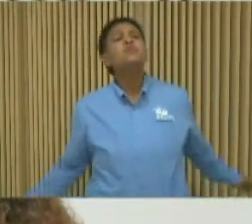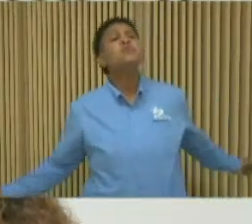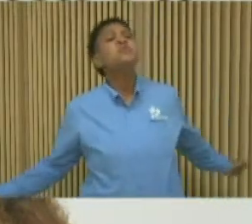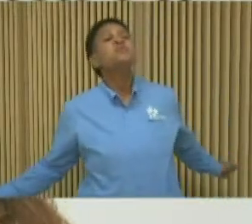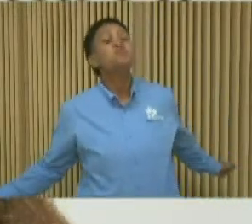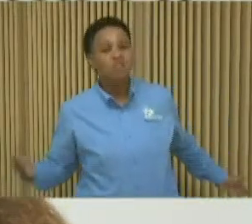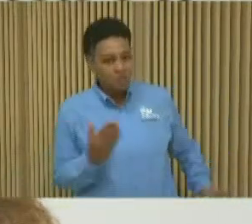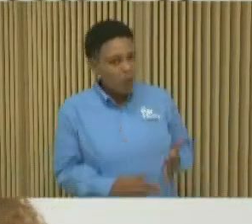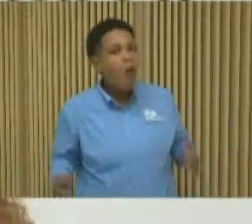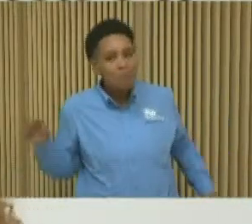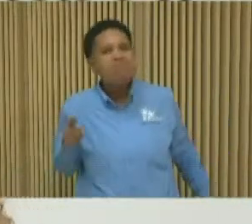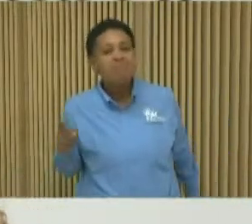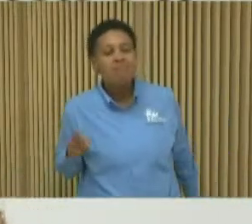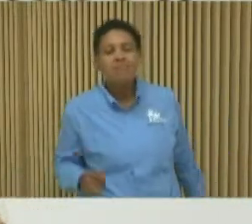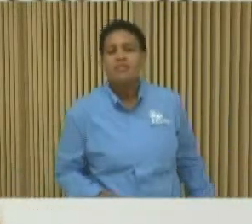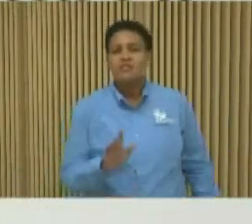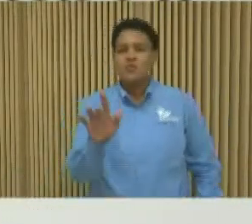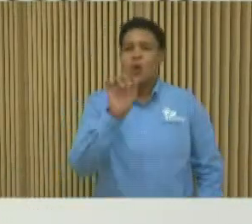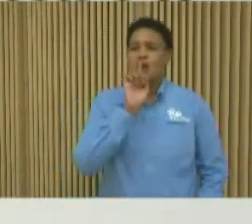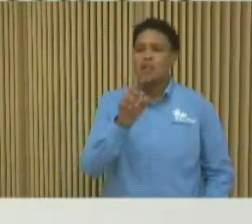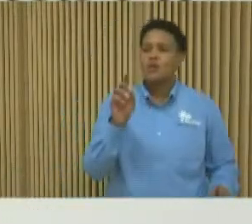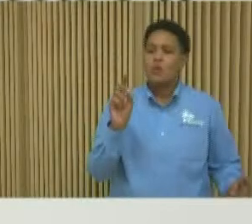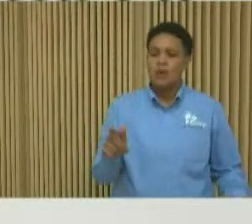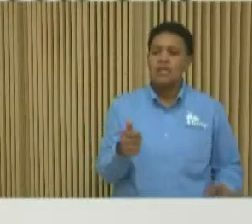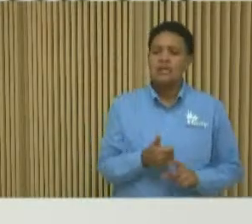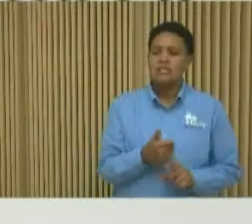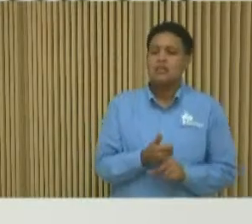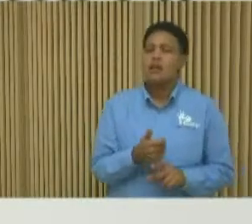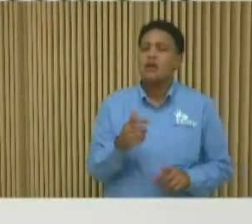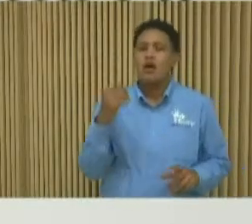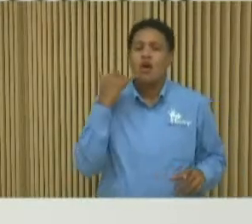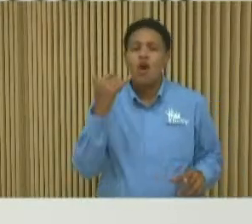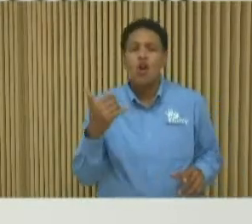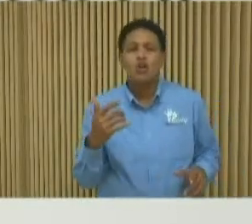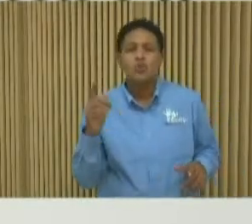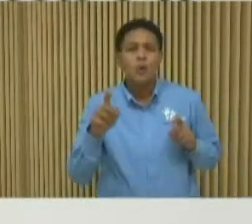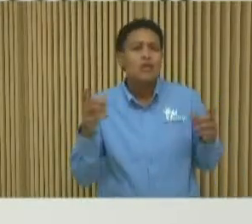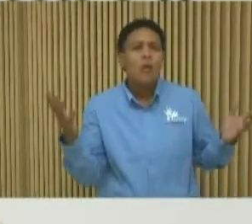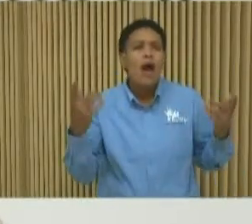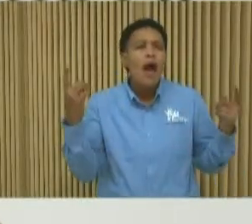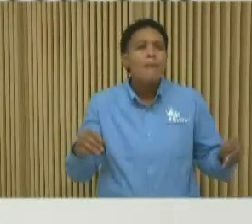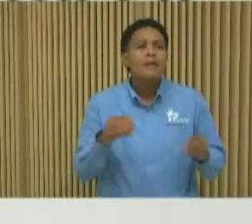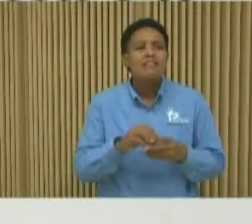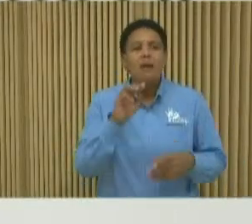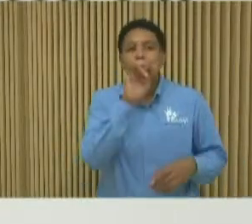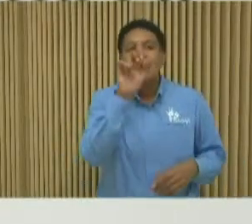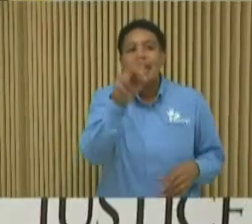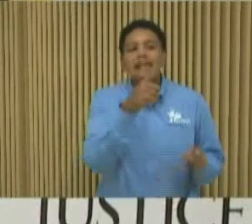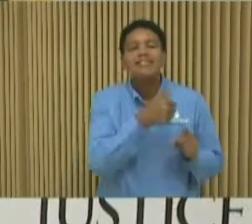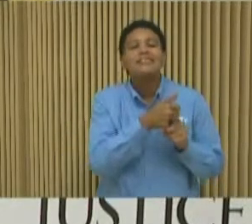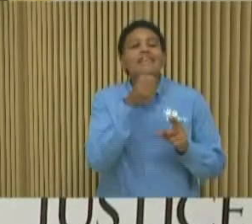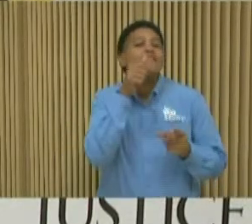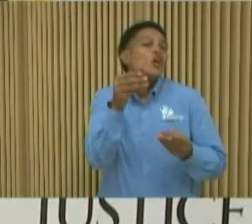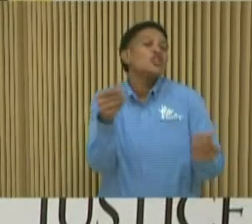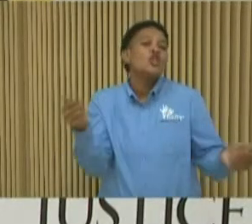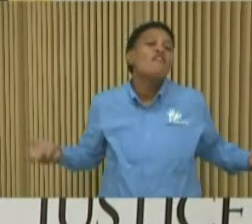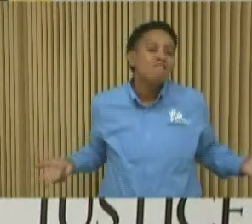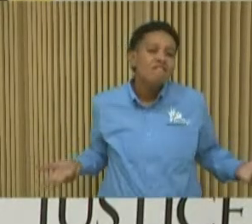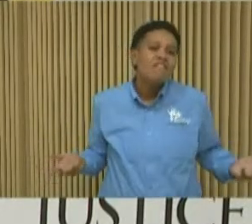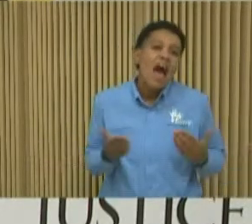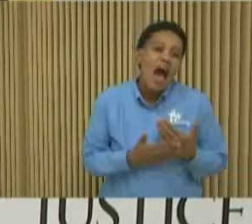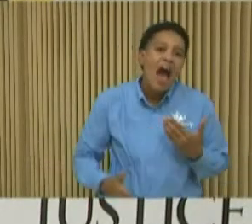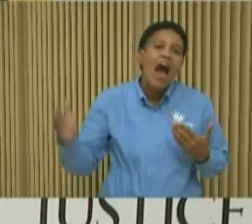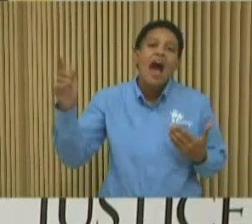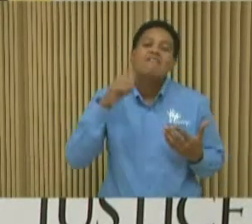quickly the caller's question, what happens if a mediation is not resolved after